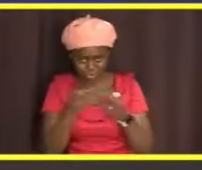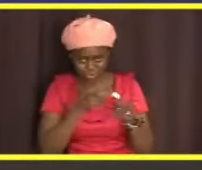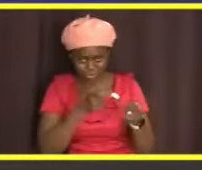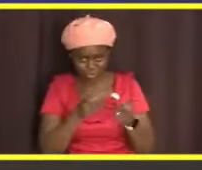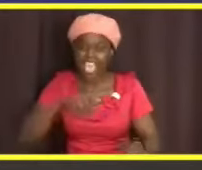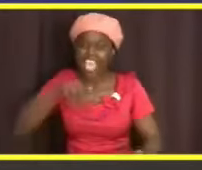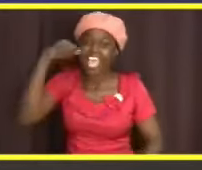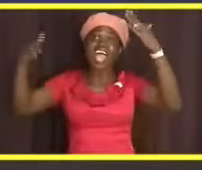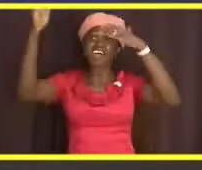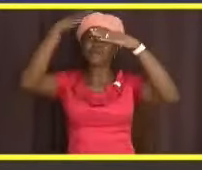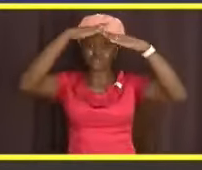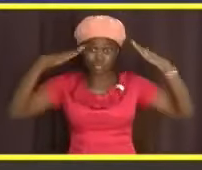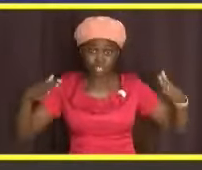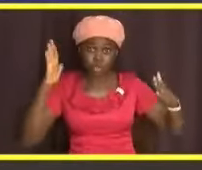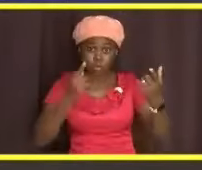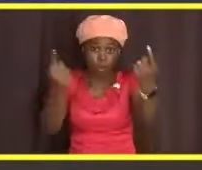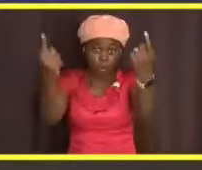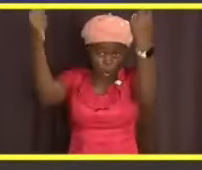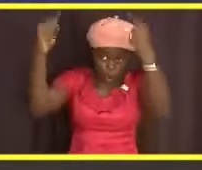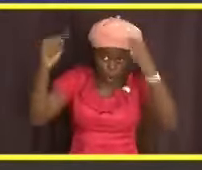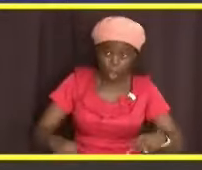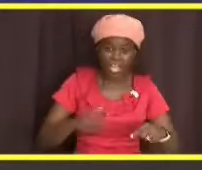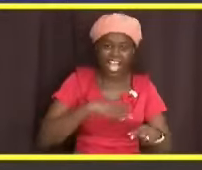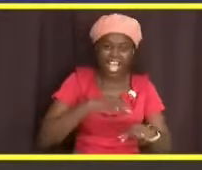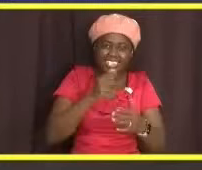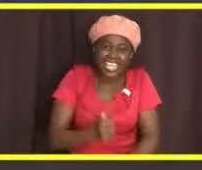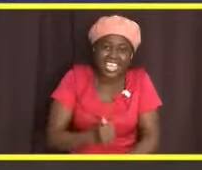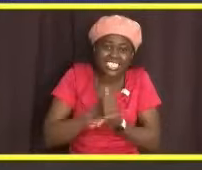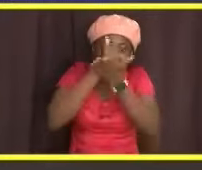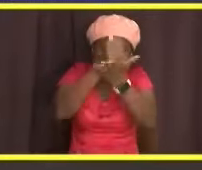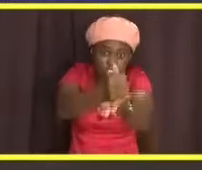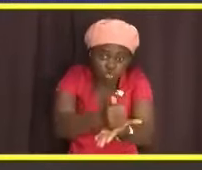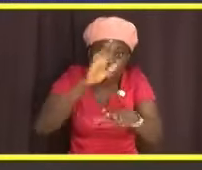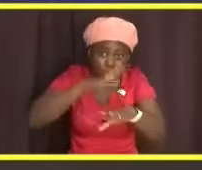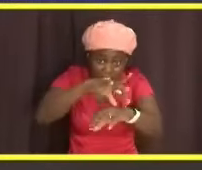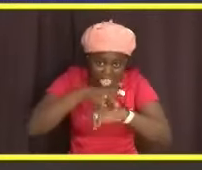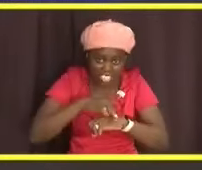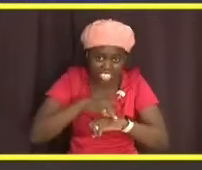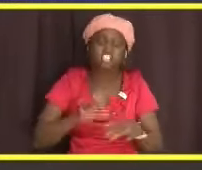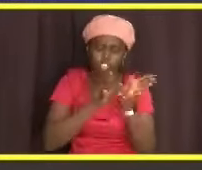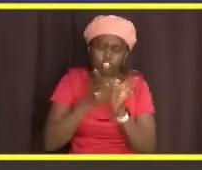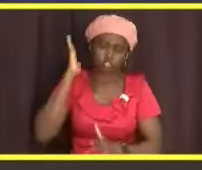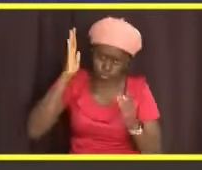whatever he has to assist you on earth, he will do it.